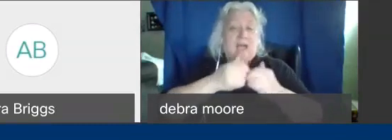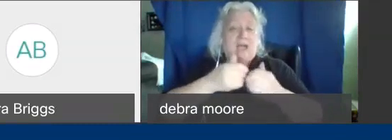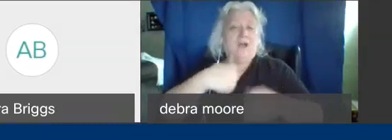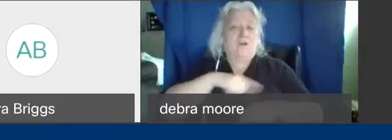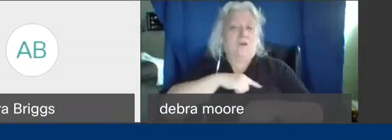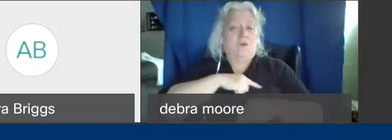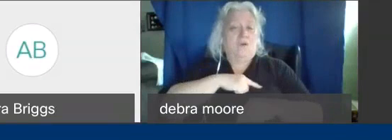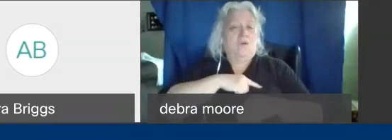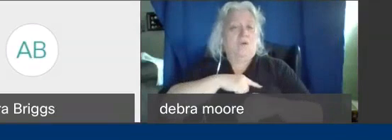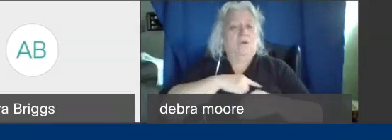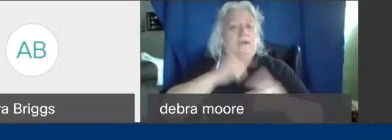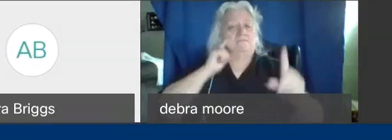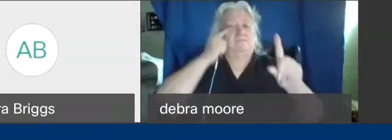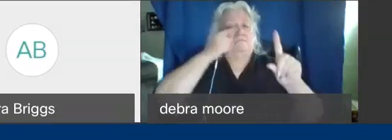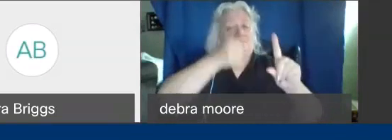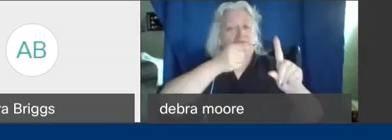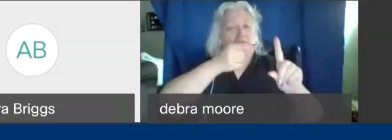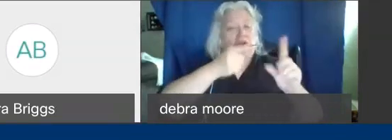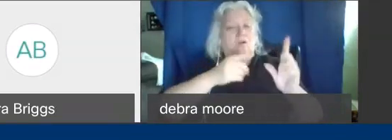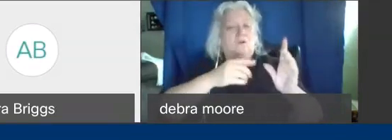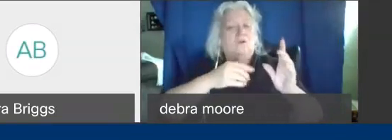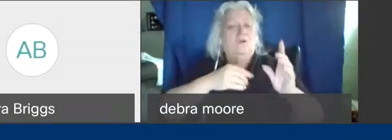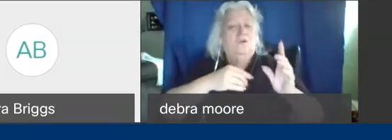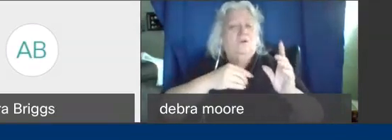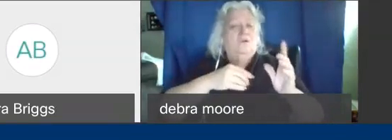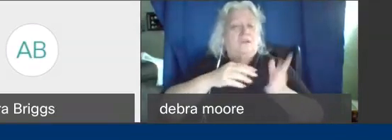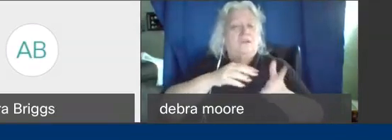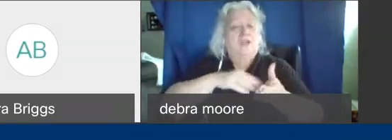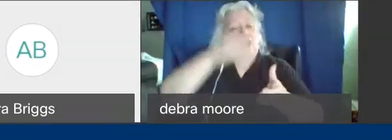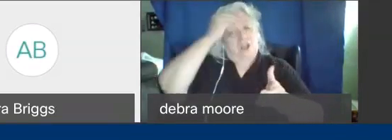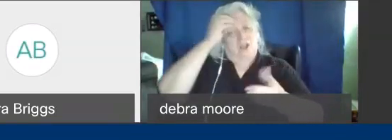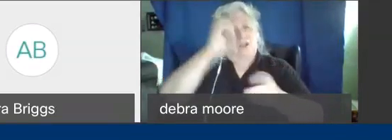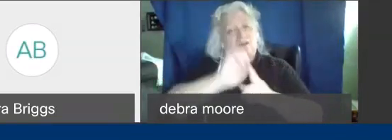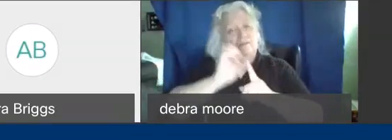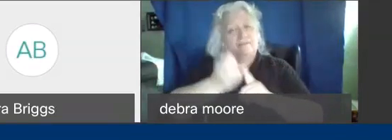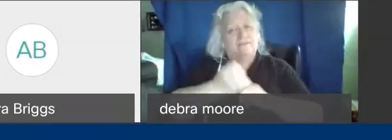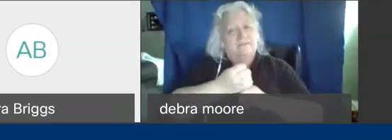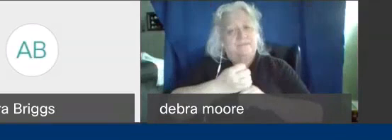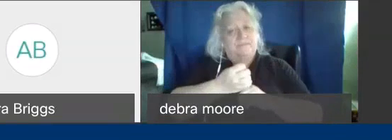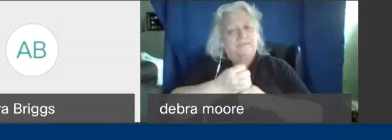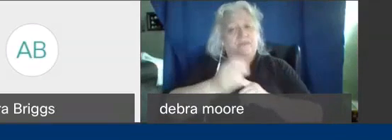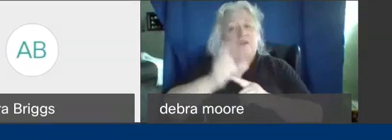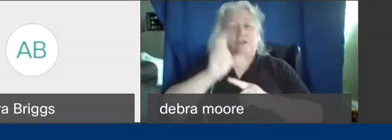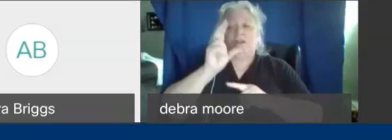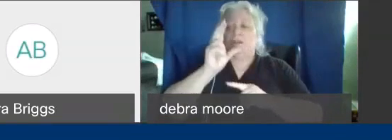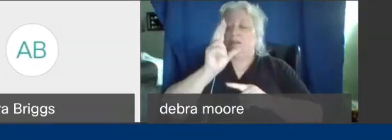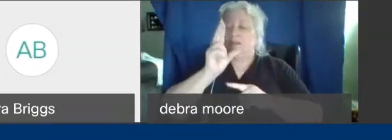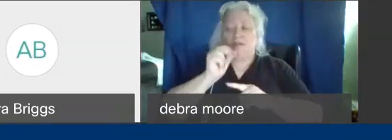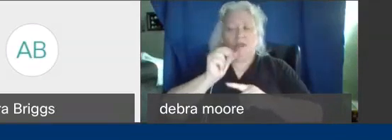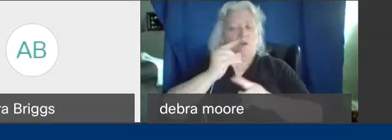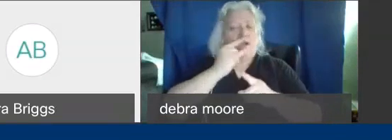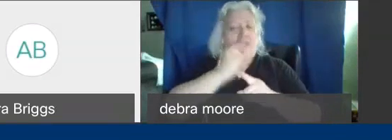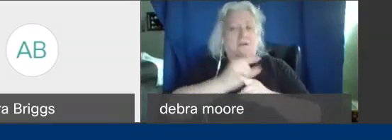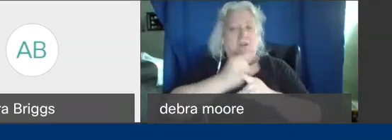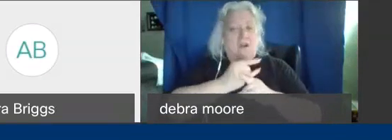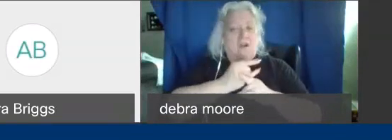and drug-free workplace and learning environment. It's also important to note that no group or individual will be permitted to serve or